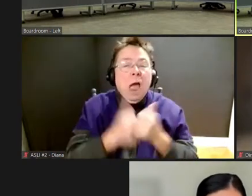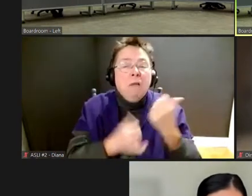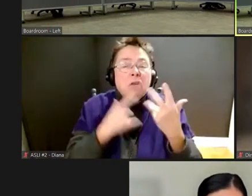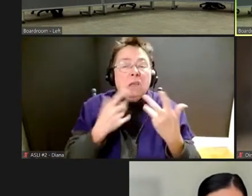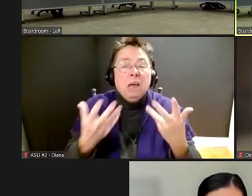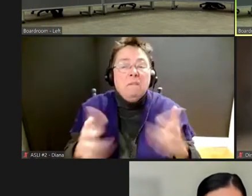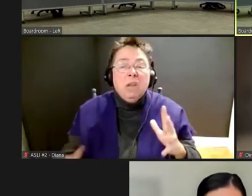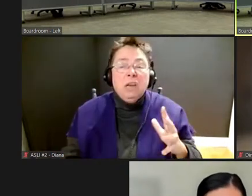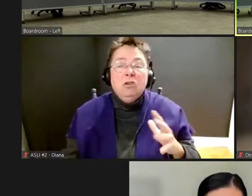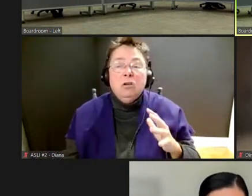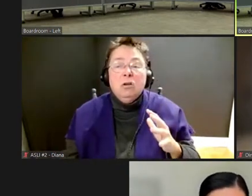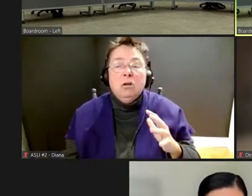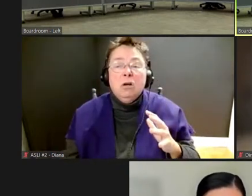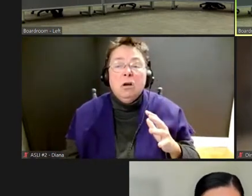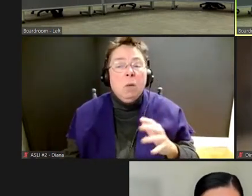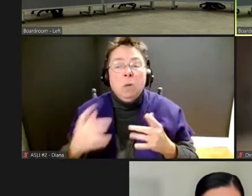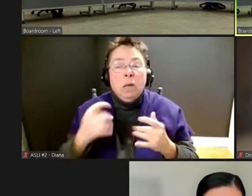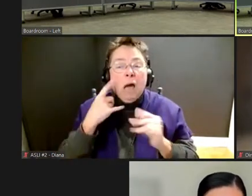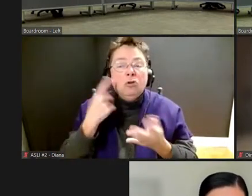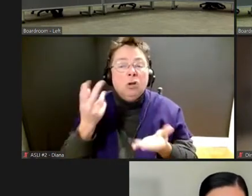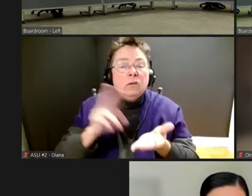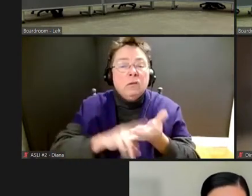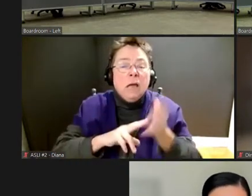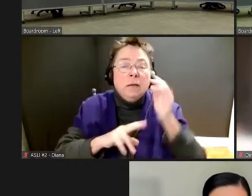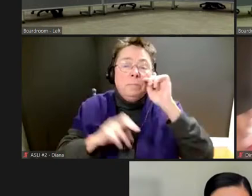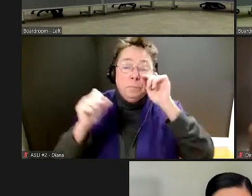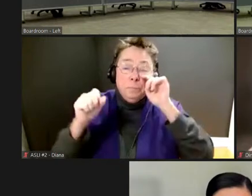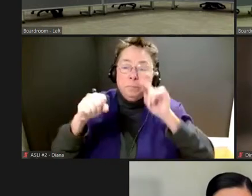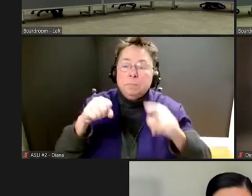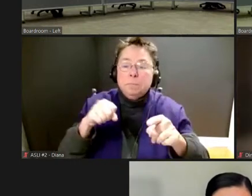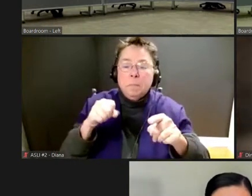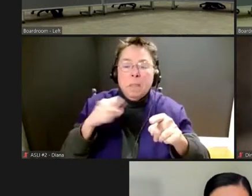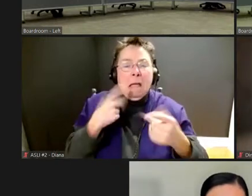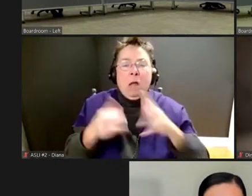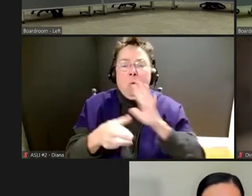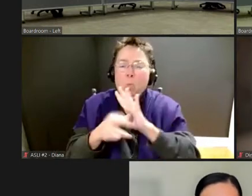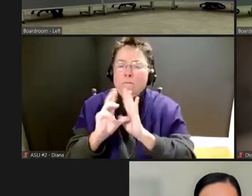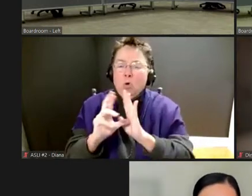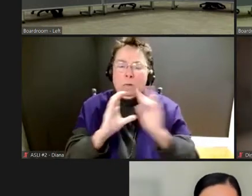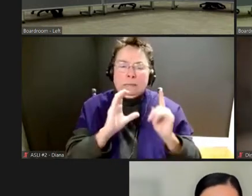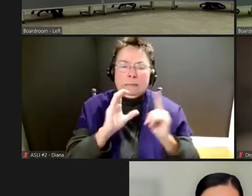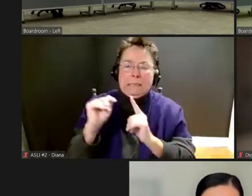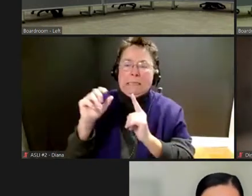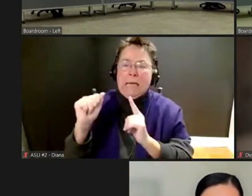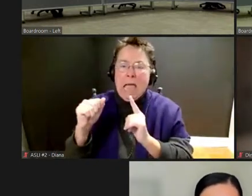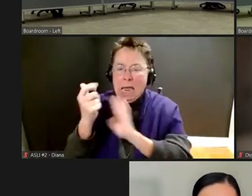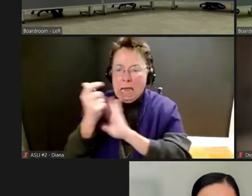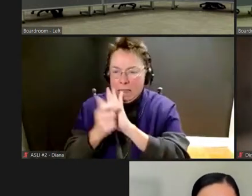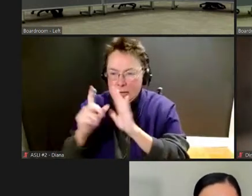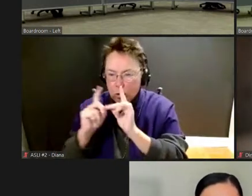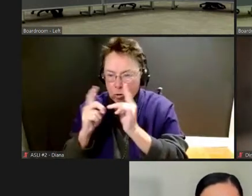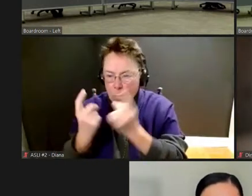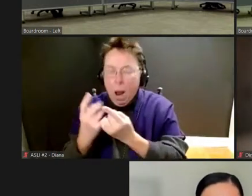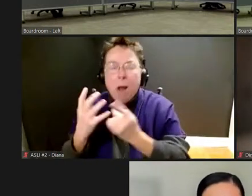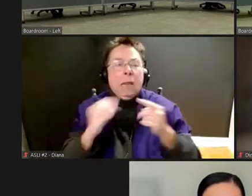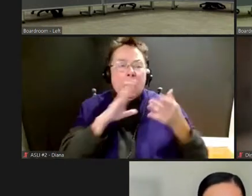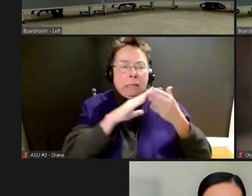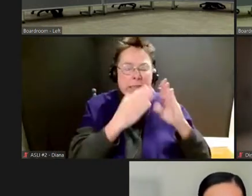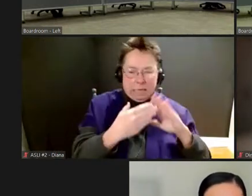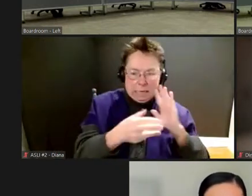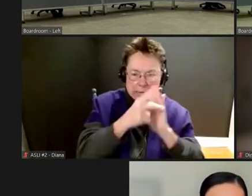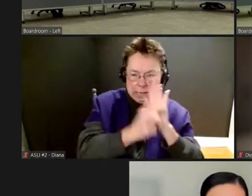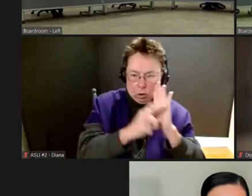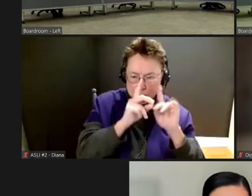It's just signing? Yes, this has been reviewed by both CTA's legal department and the city's legal